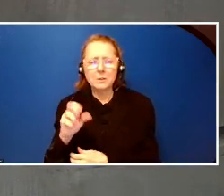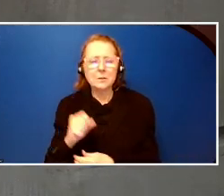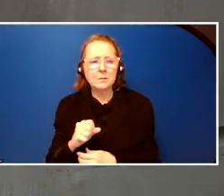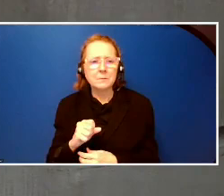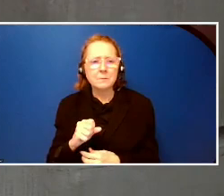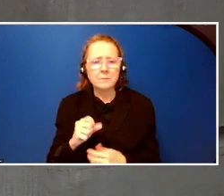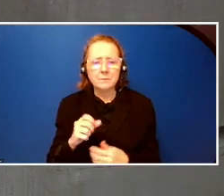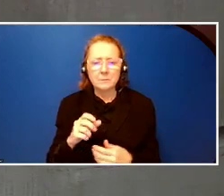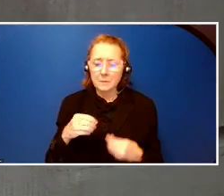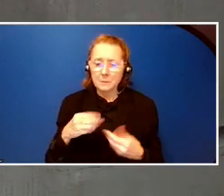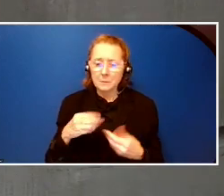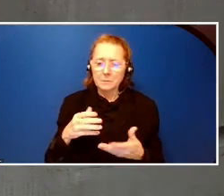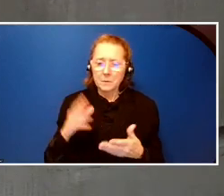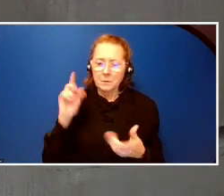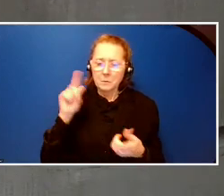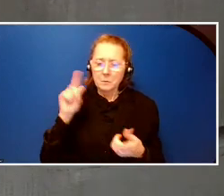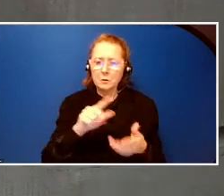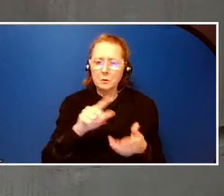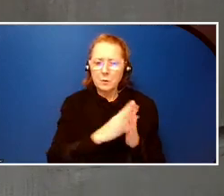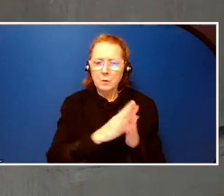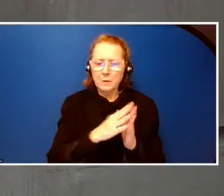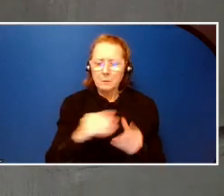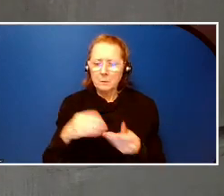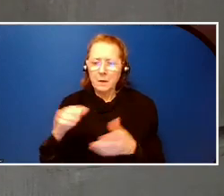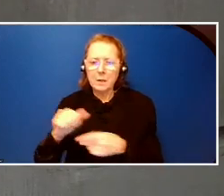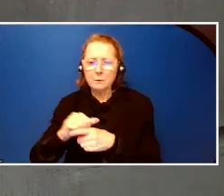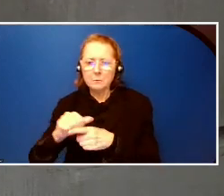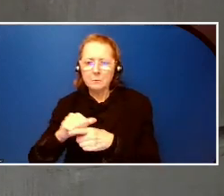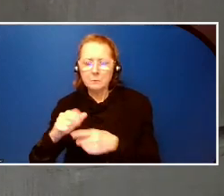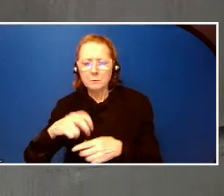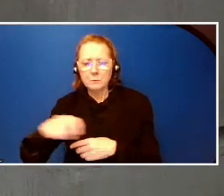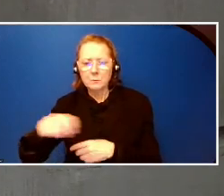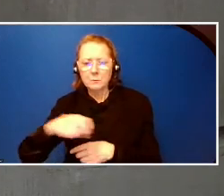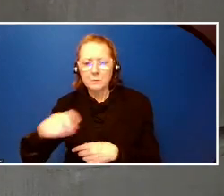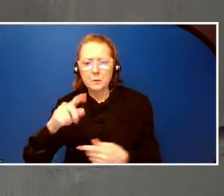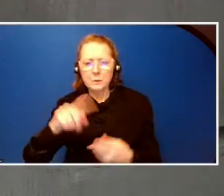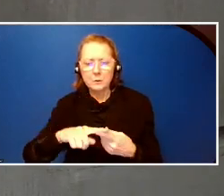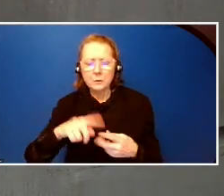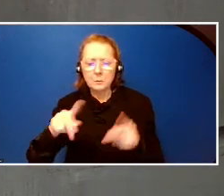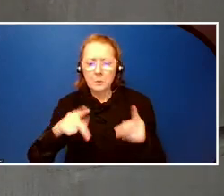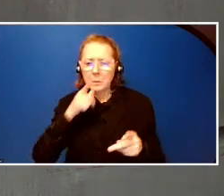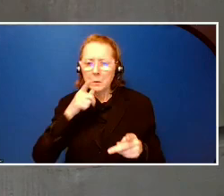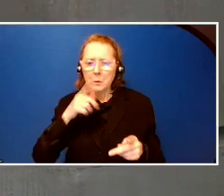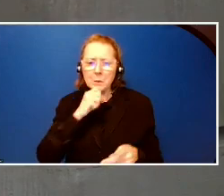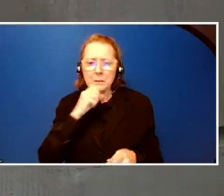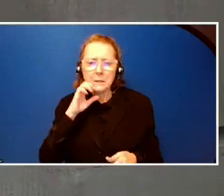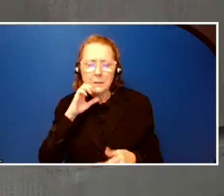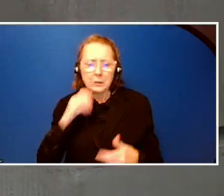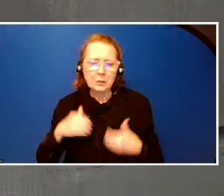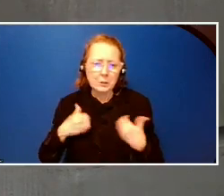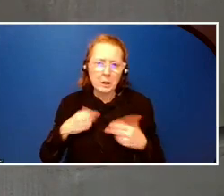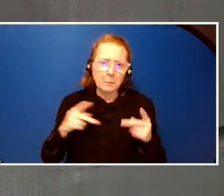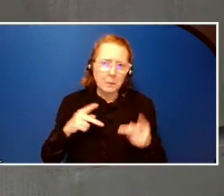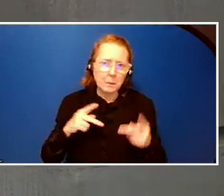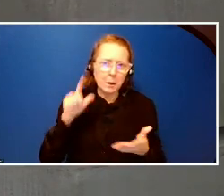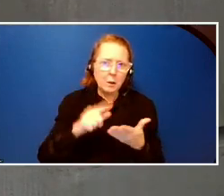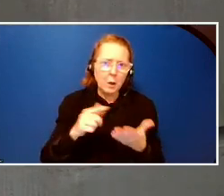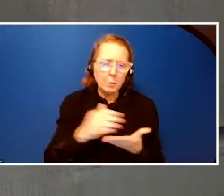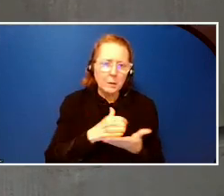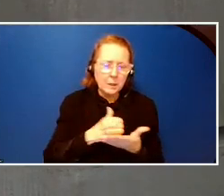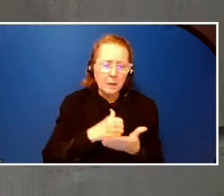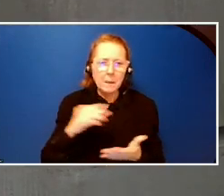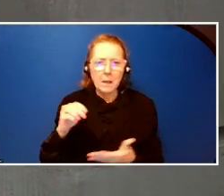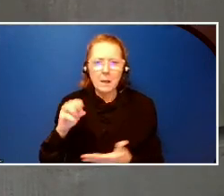provide transportation alternatives to residents, particularly transit dependent groups such as seniors, youth, low income, and mobility impaired